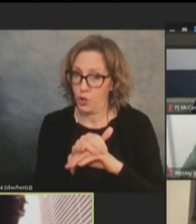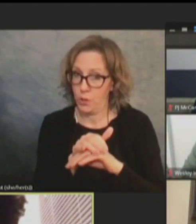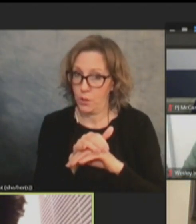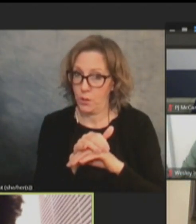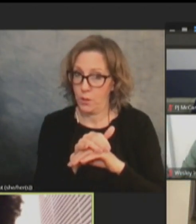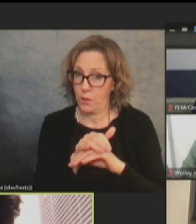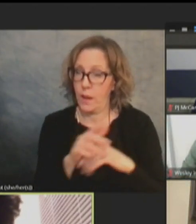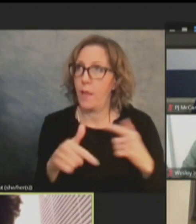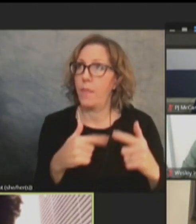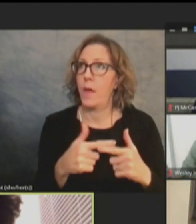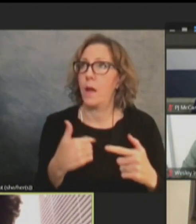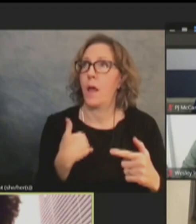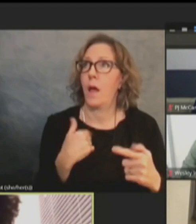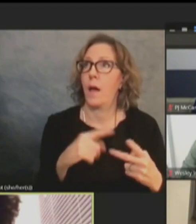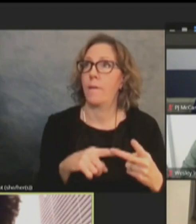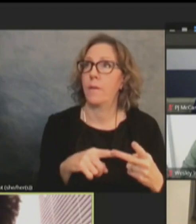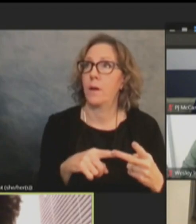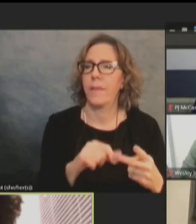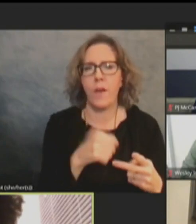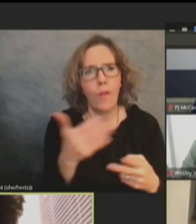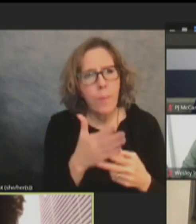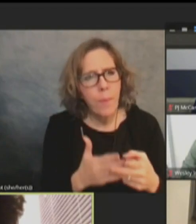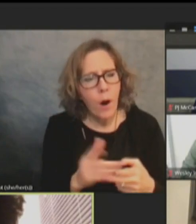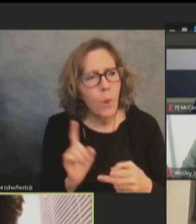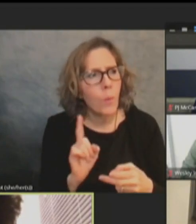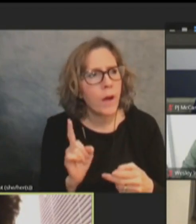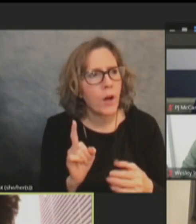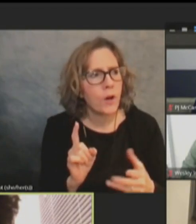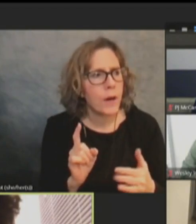there's also the part where